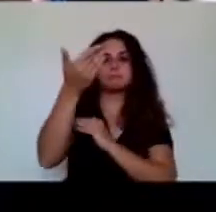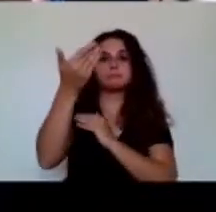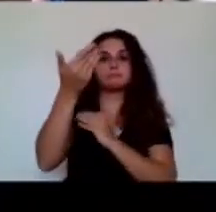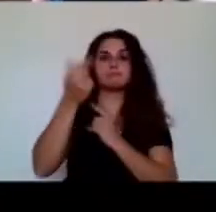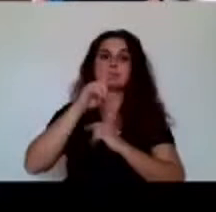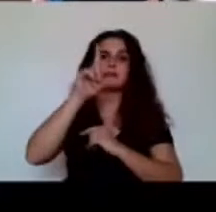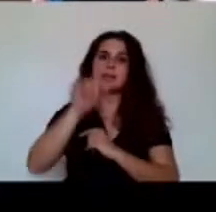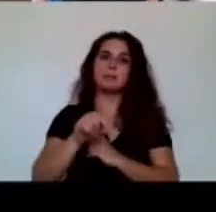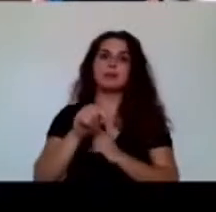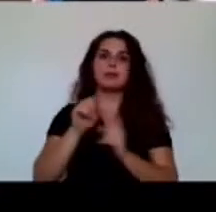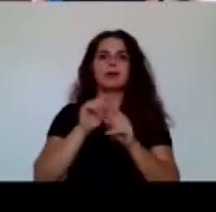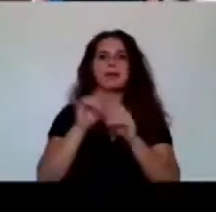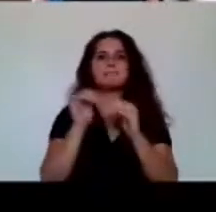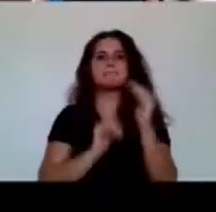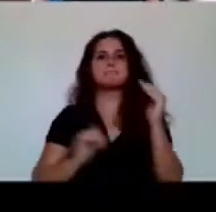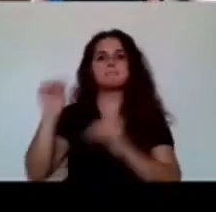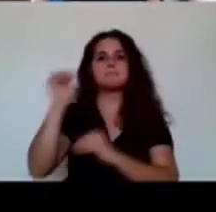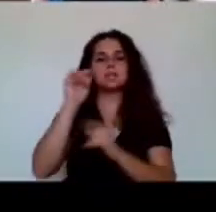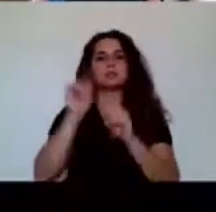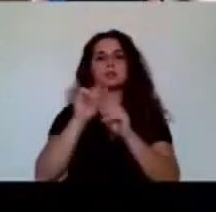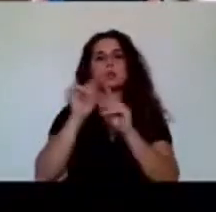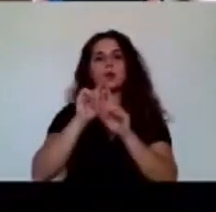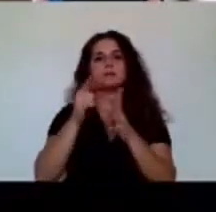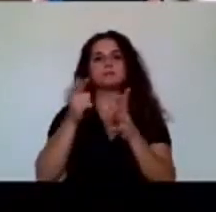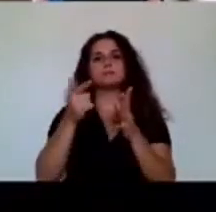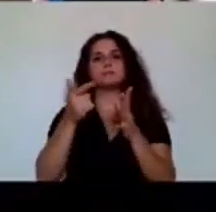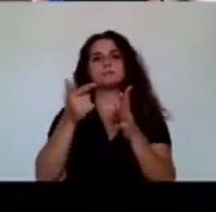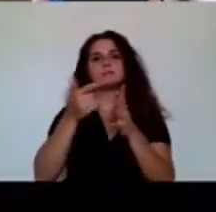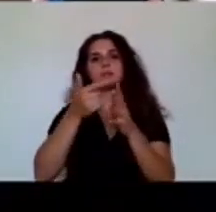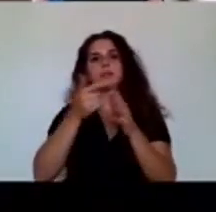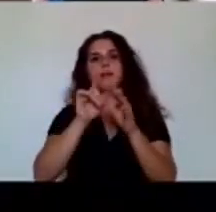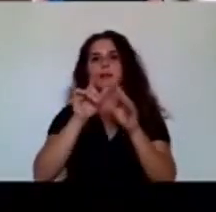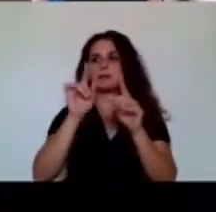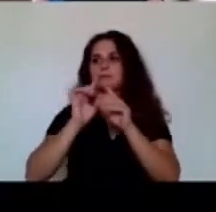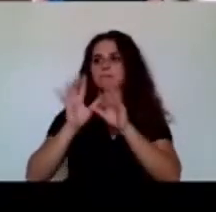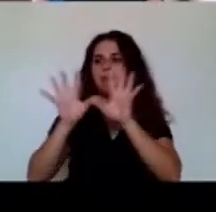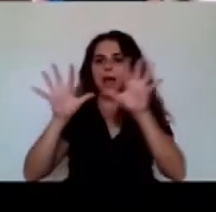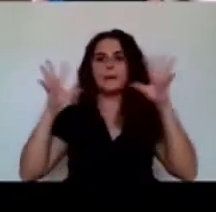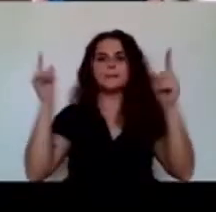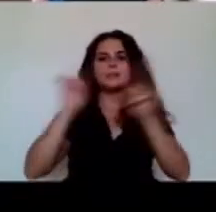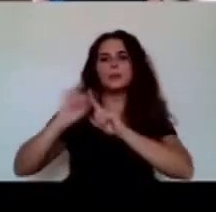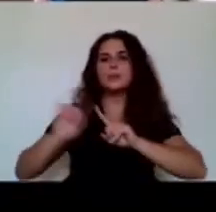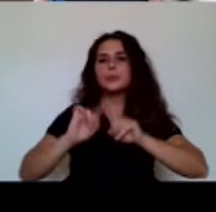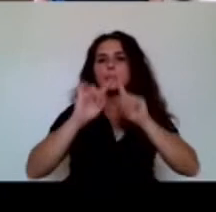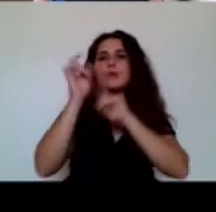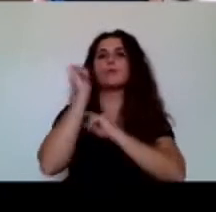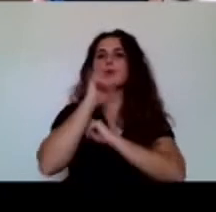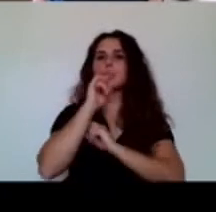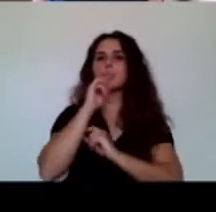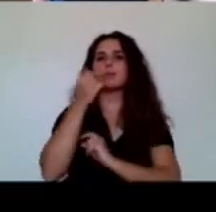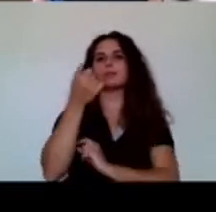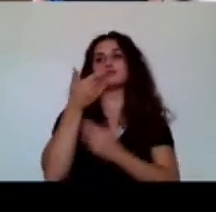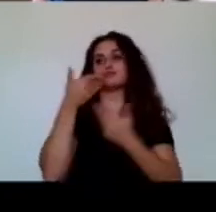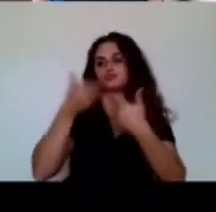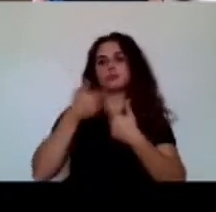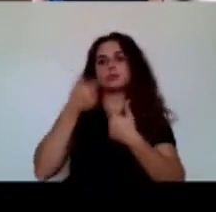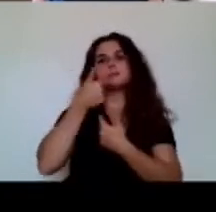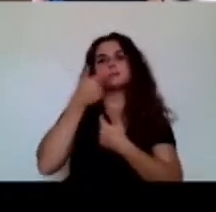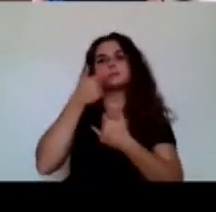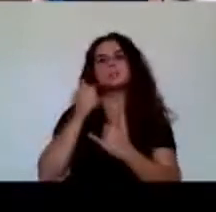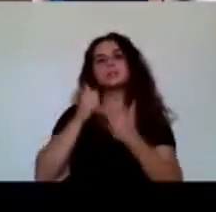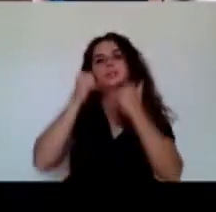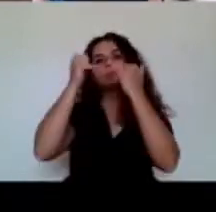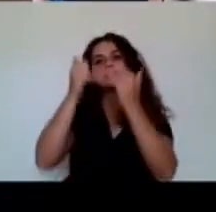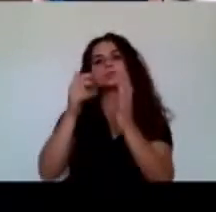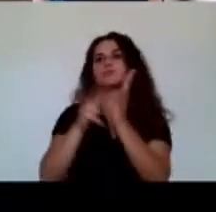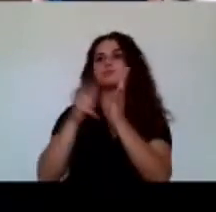And also increasing exposure to different environments can help us first recognize and then